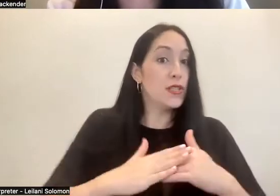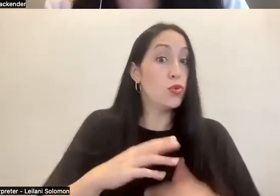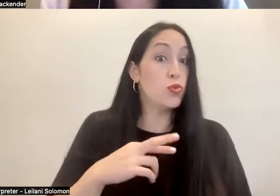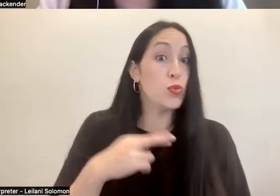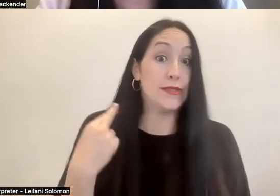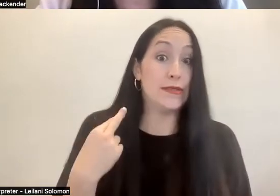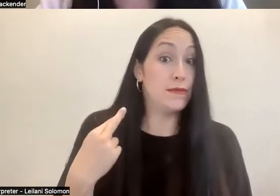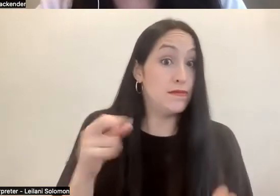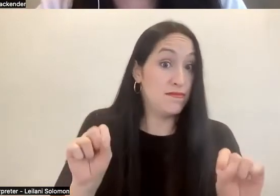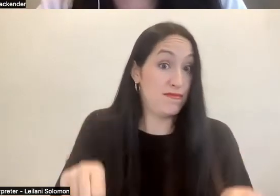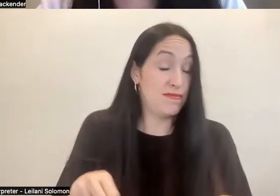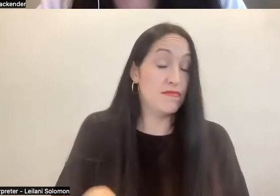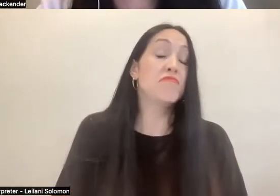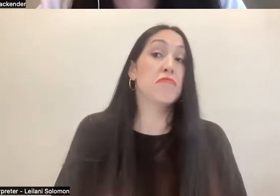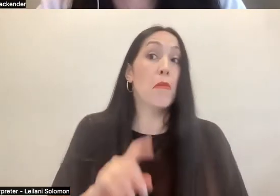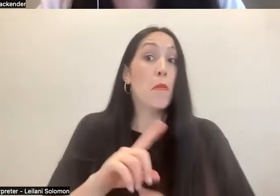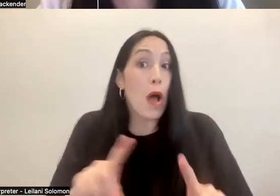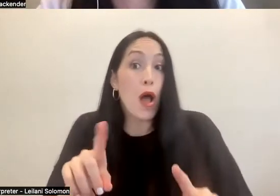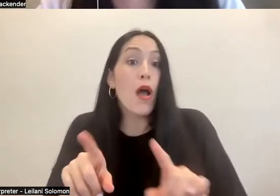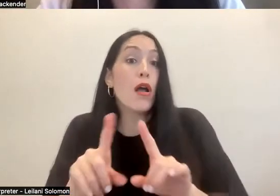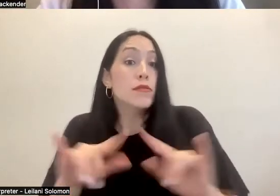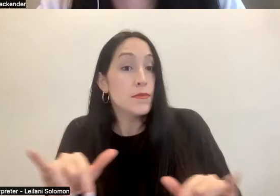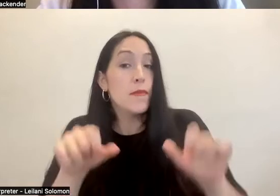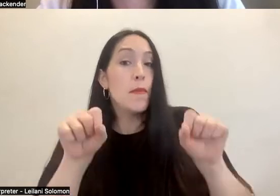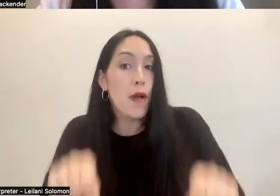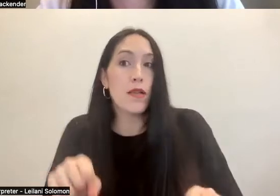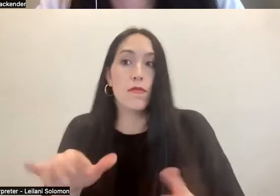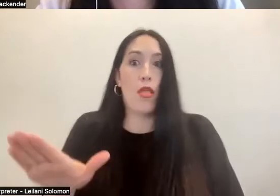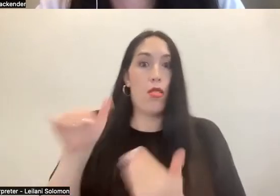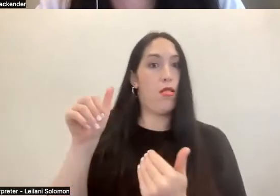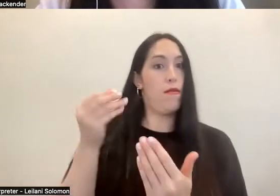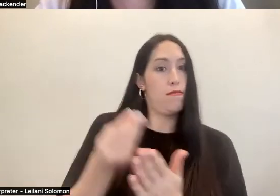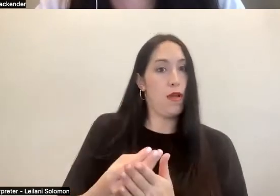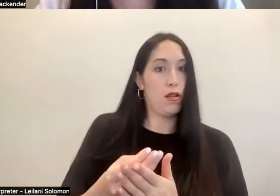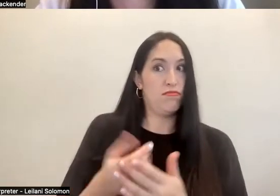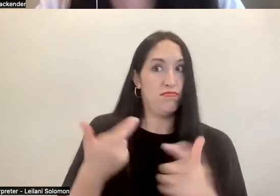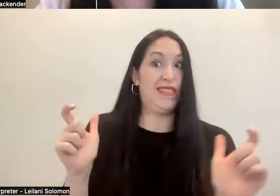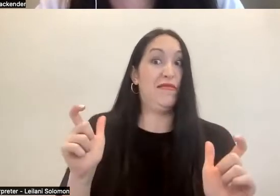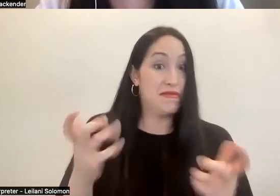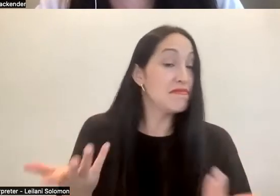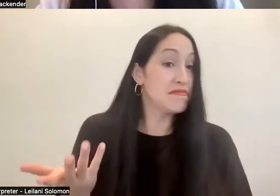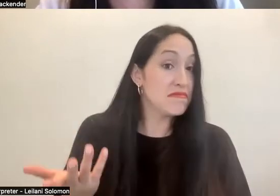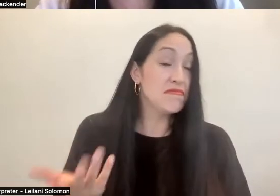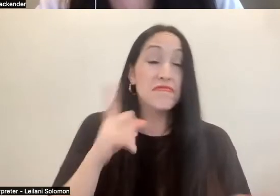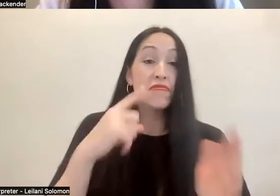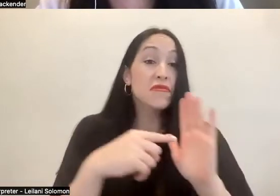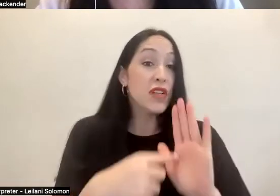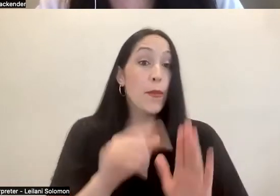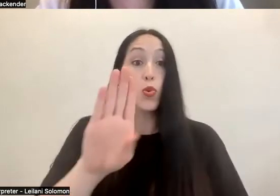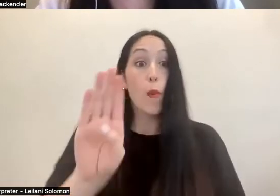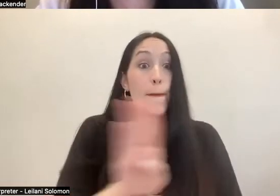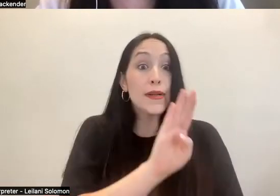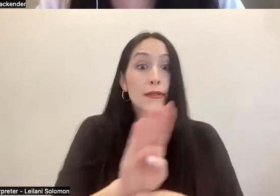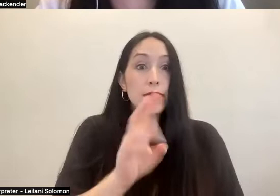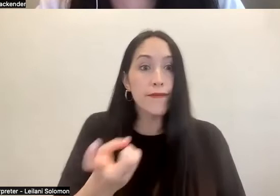possibility of an additional return. So for example, you might invest into your business. That clearly